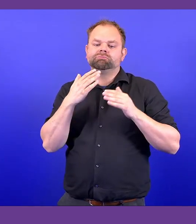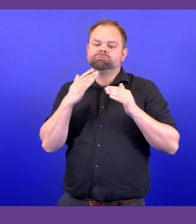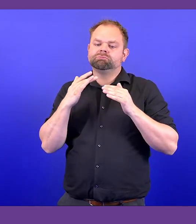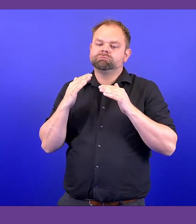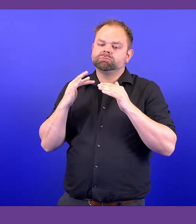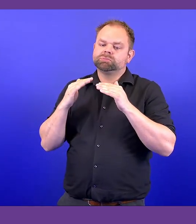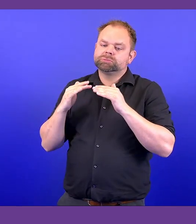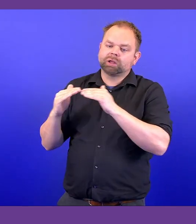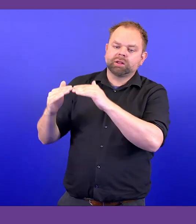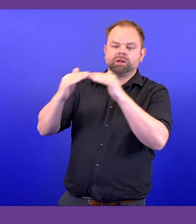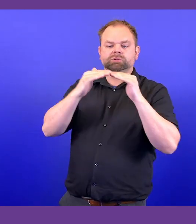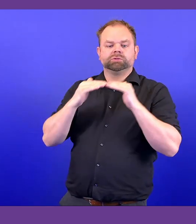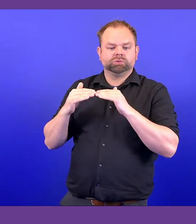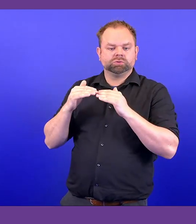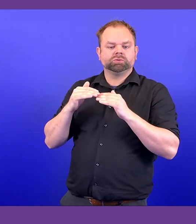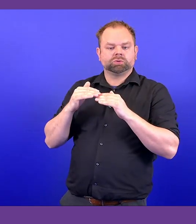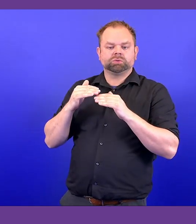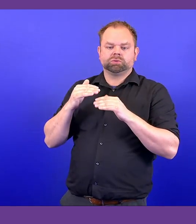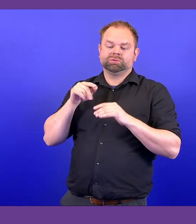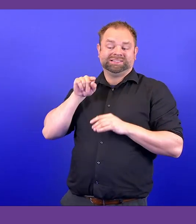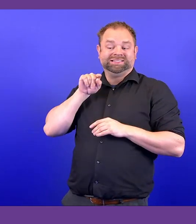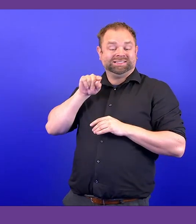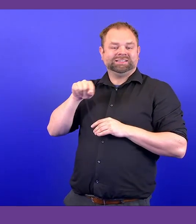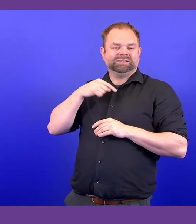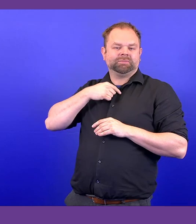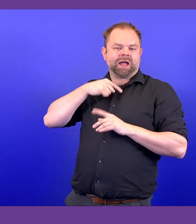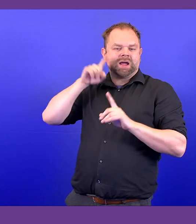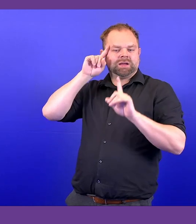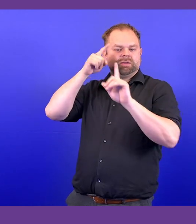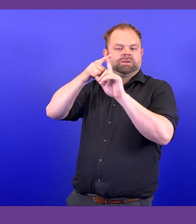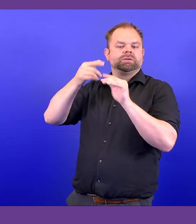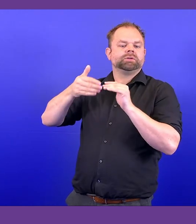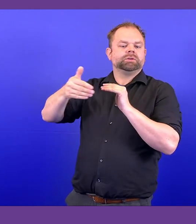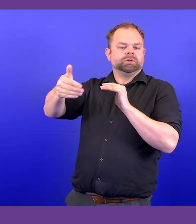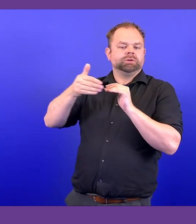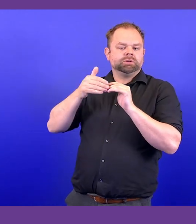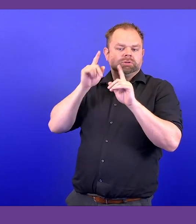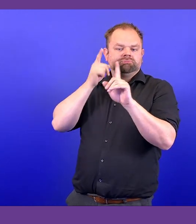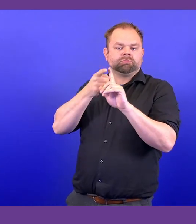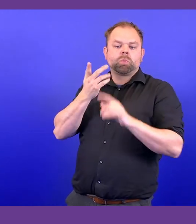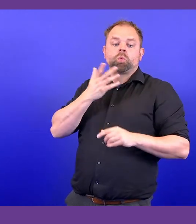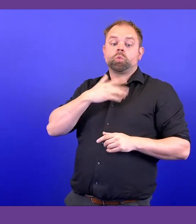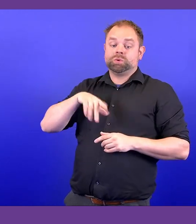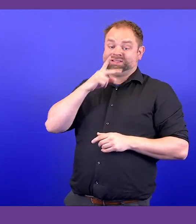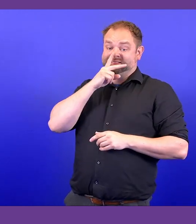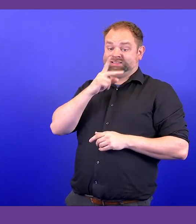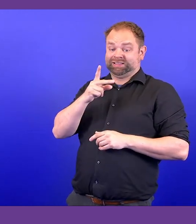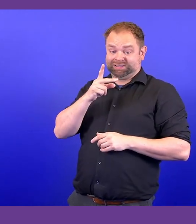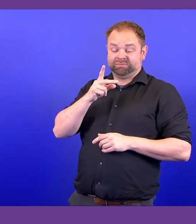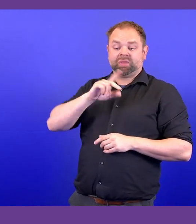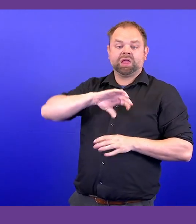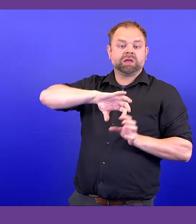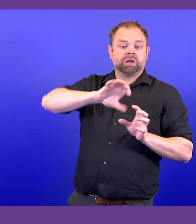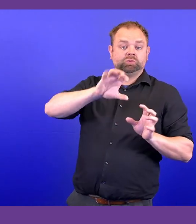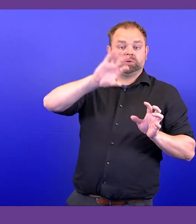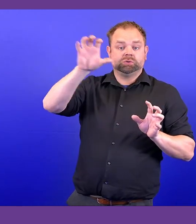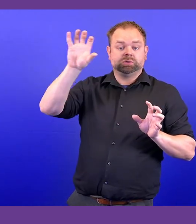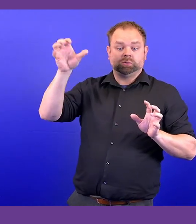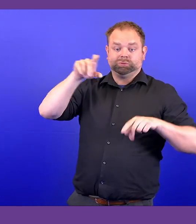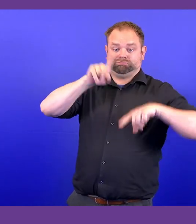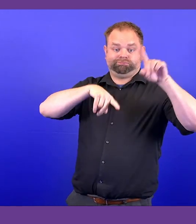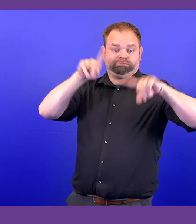ago, we created a group called Passage, I was talking about a little bit. So it's 3 meetings a year with technical